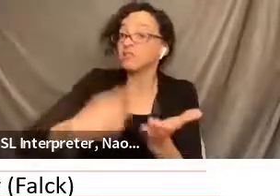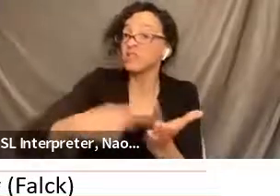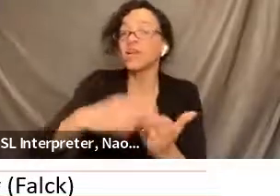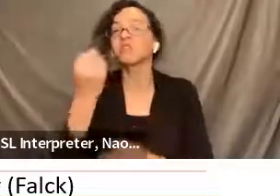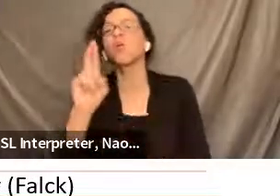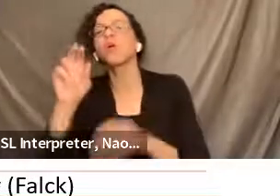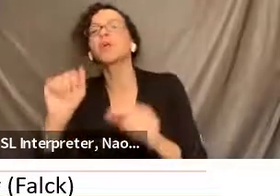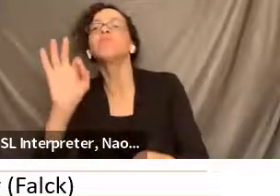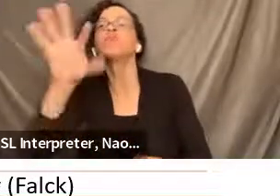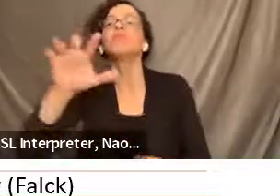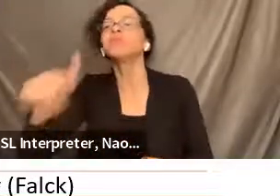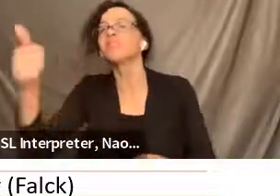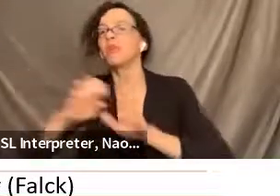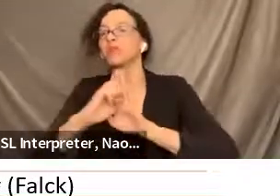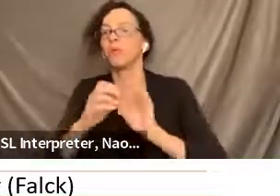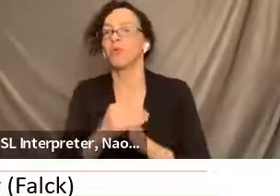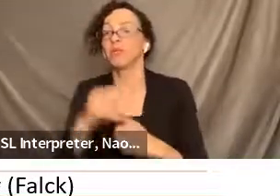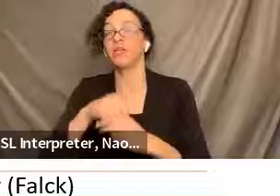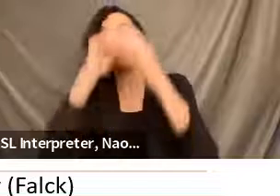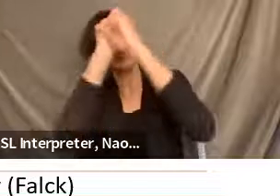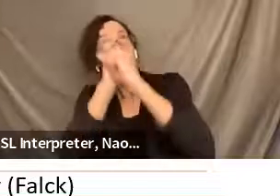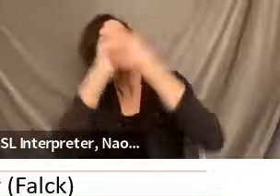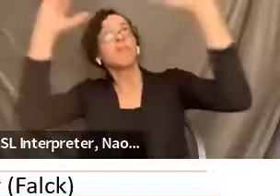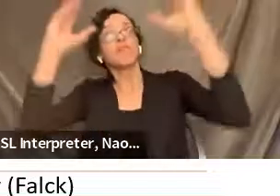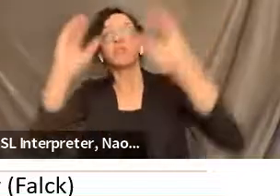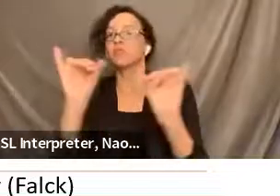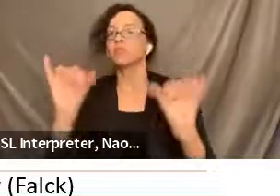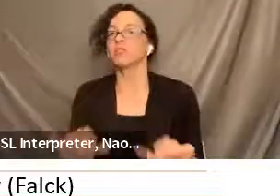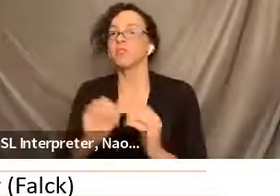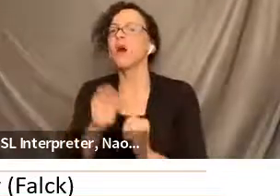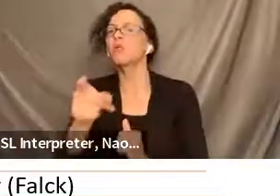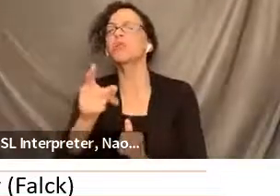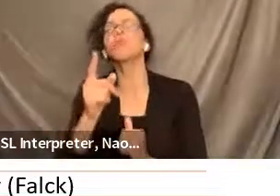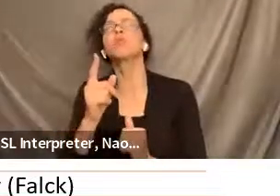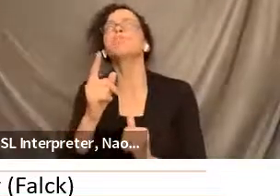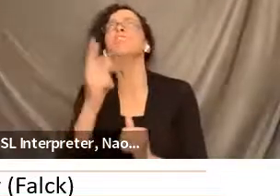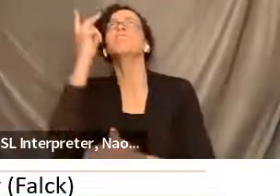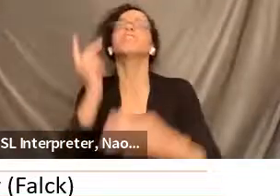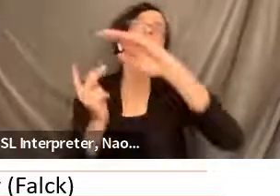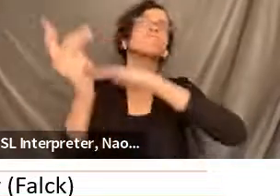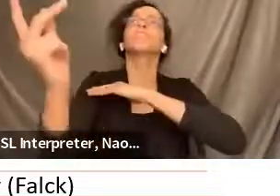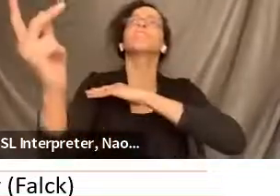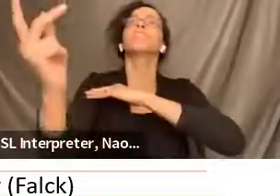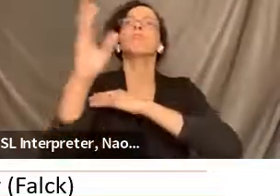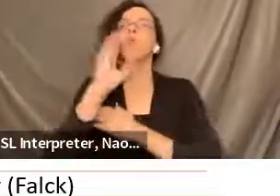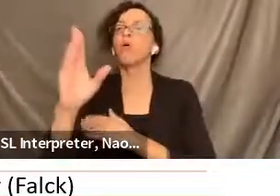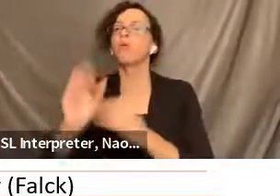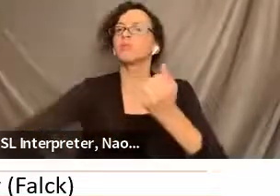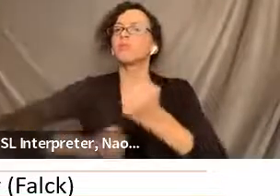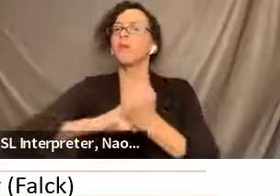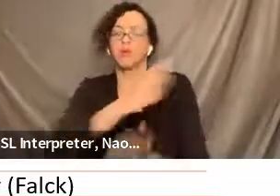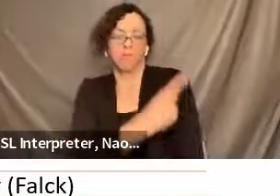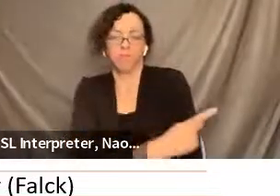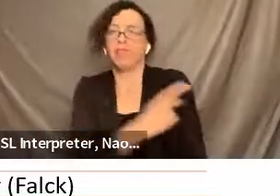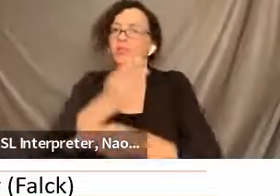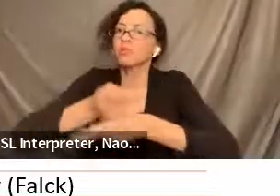Envision system, how do you imagine this will support patient care in terms